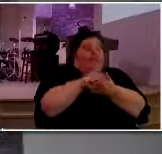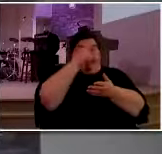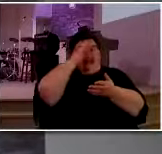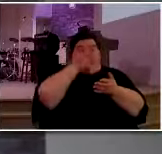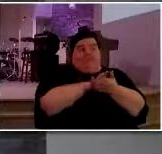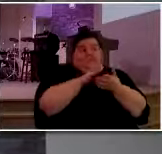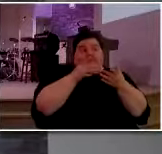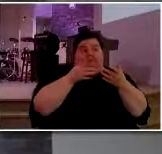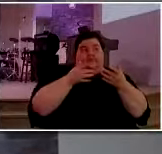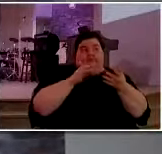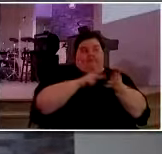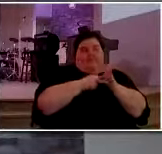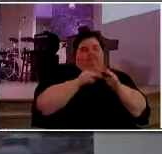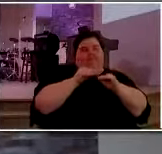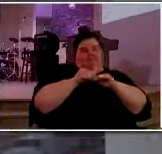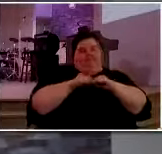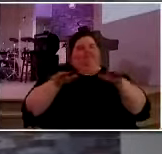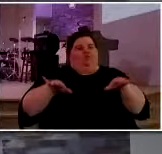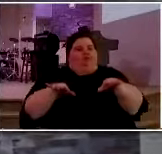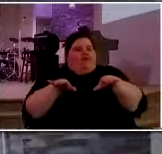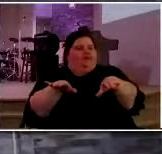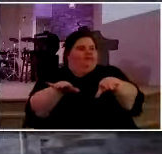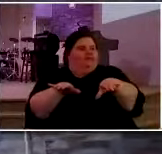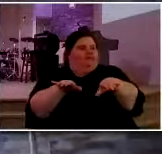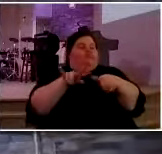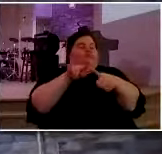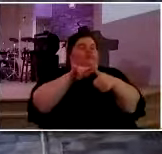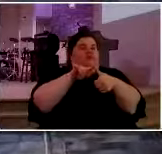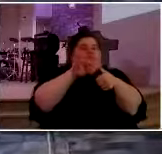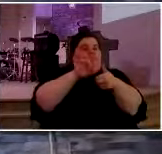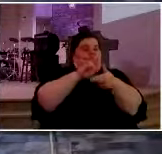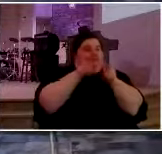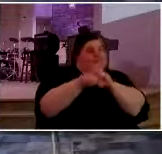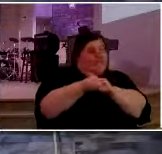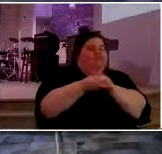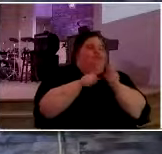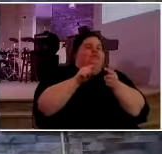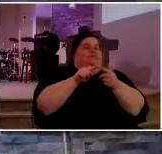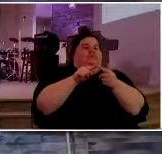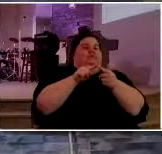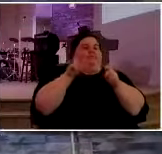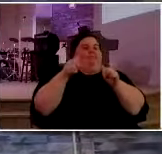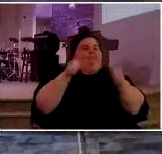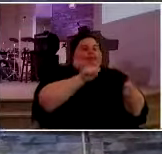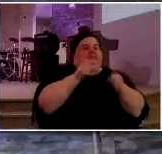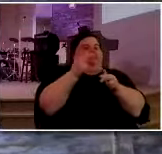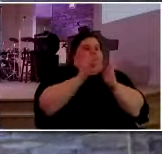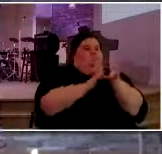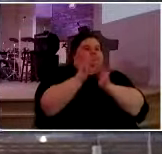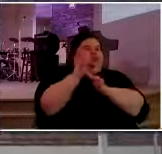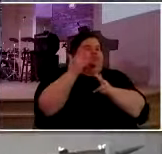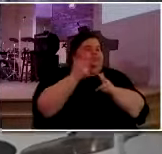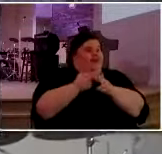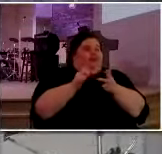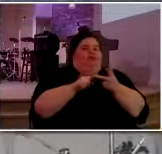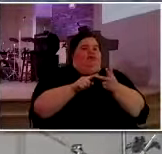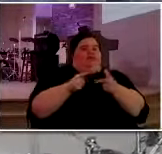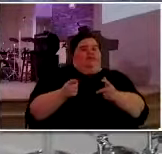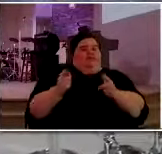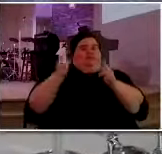to act. You'll act through repentance and baptism in His name and the infilling of His